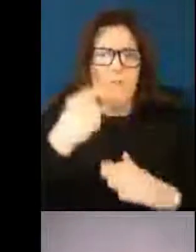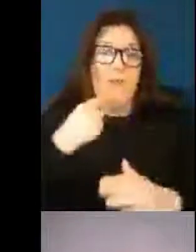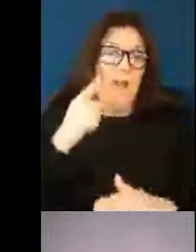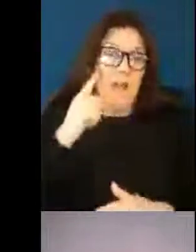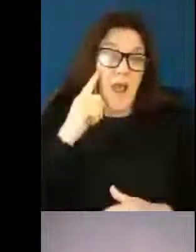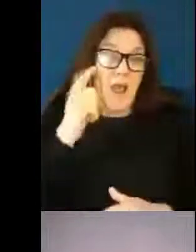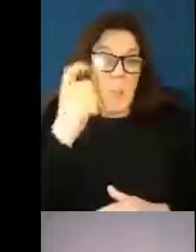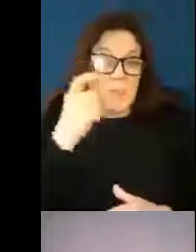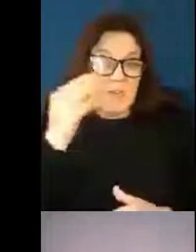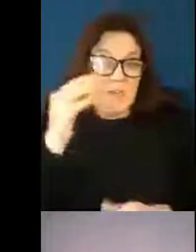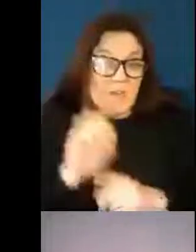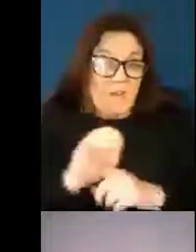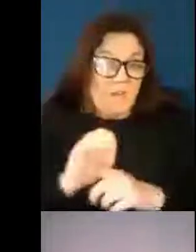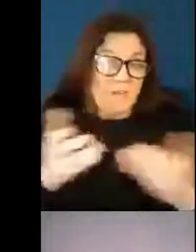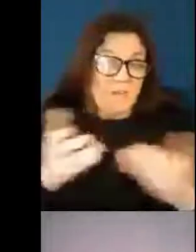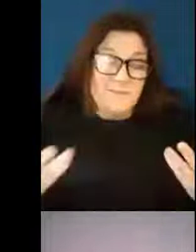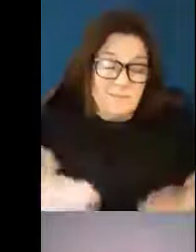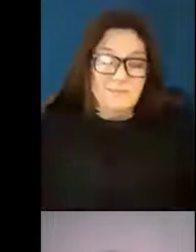sufficient. And